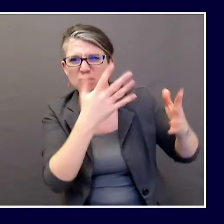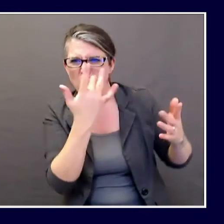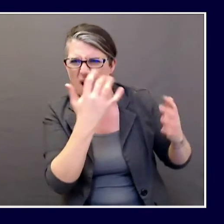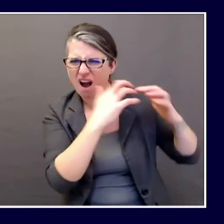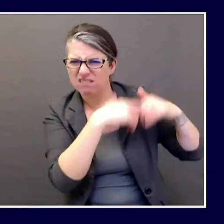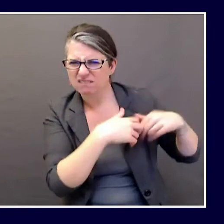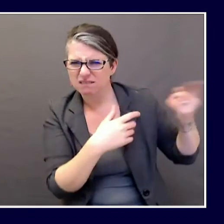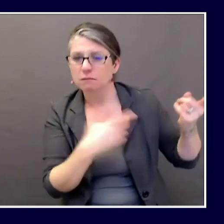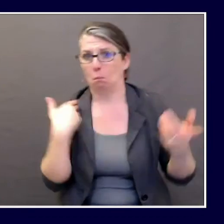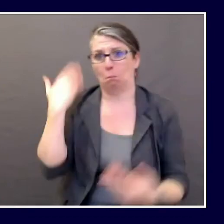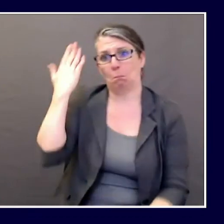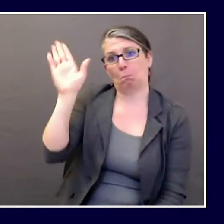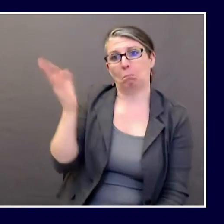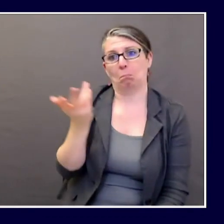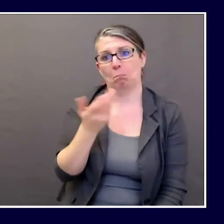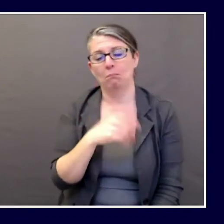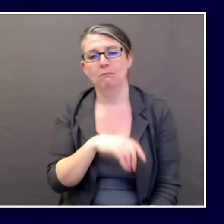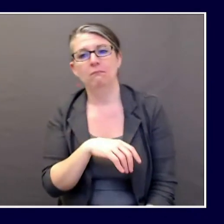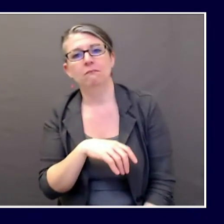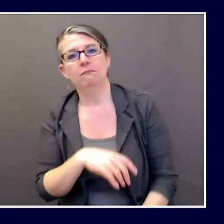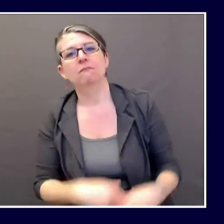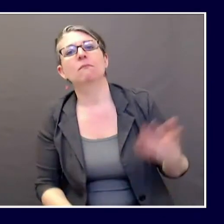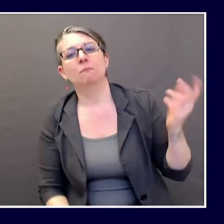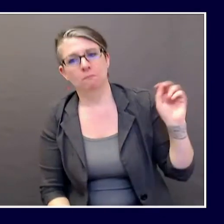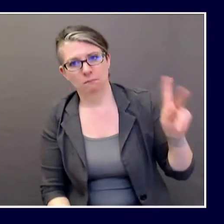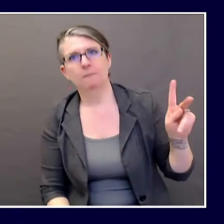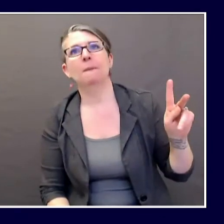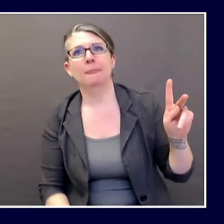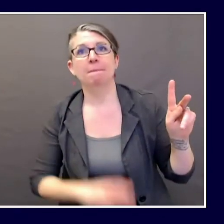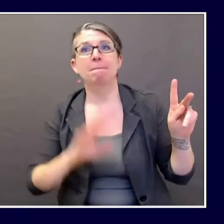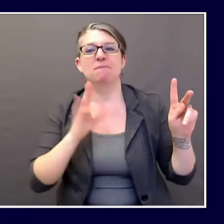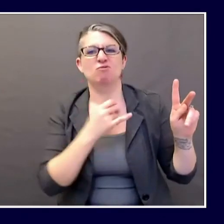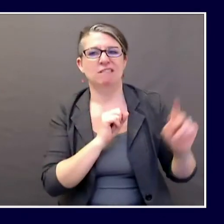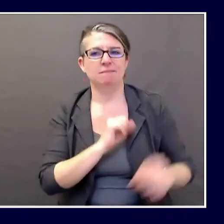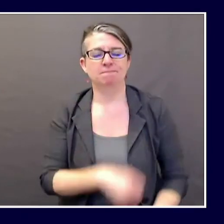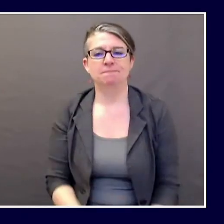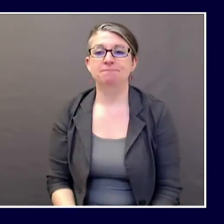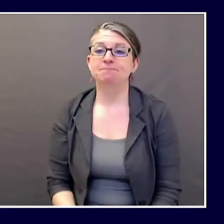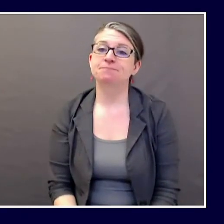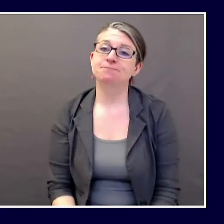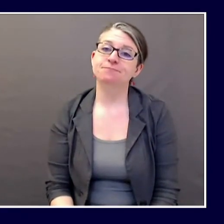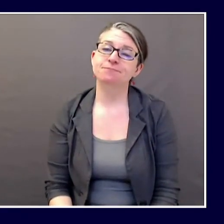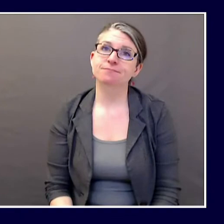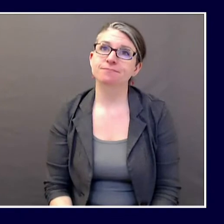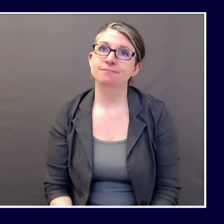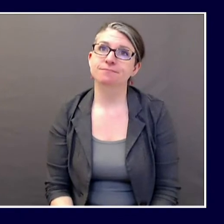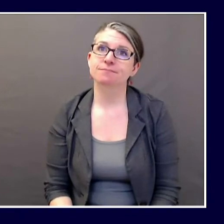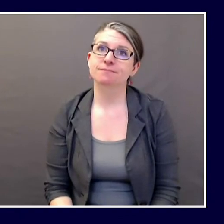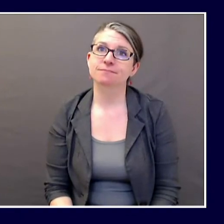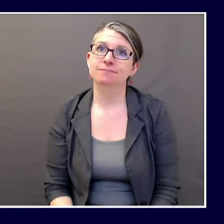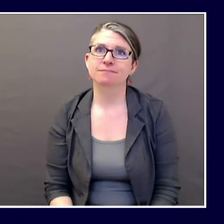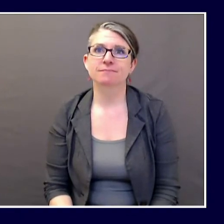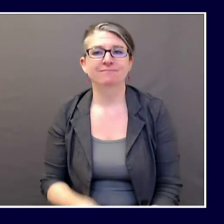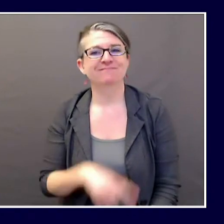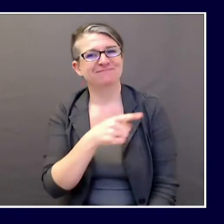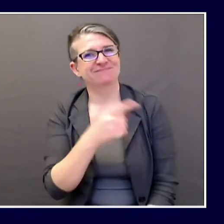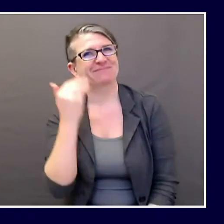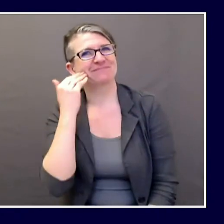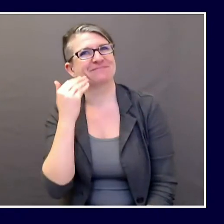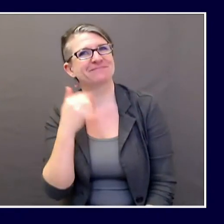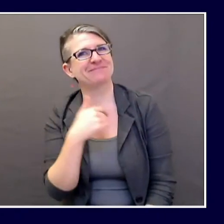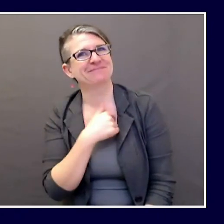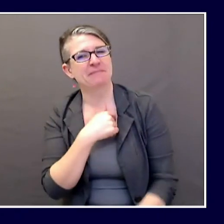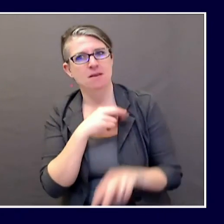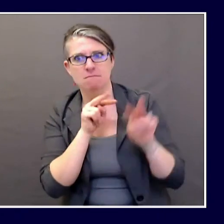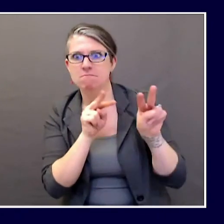Hi, Dr. Shah. You can imagine it's a nightmare of a day for me when there's no data to report. Do you know? I was wondering what you were going to